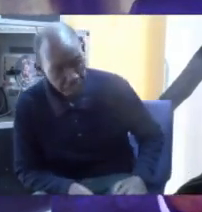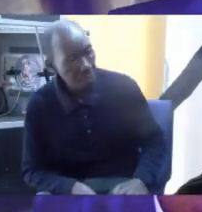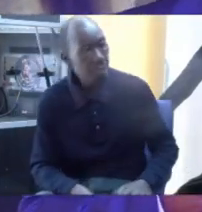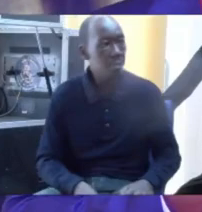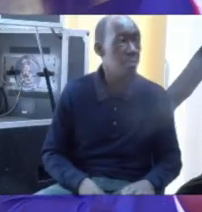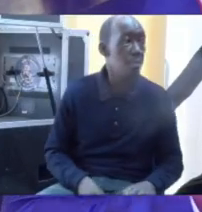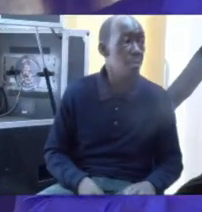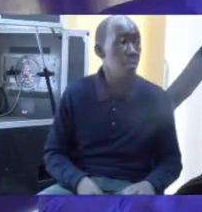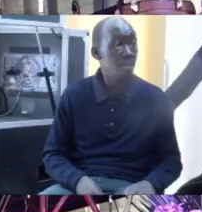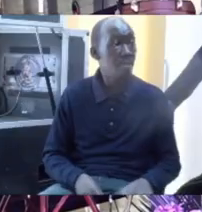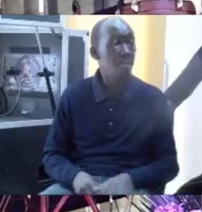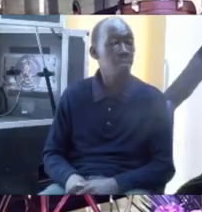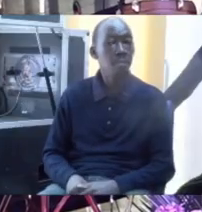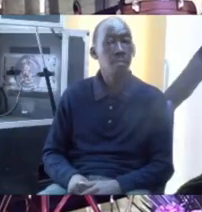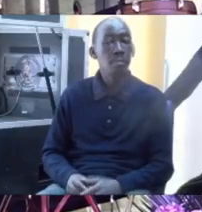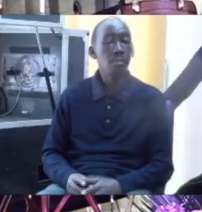Wodeshi na mwana.